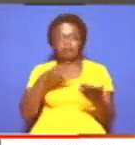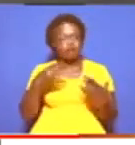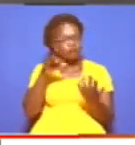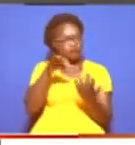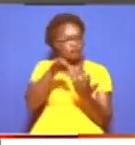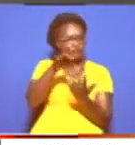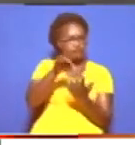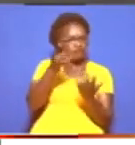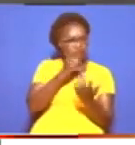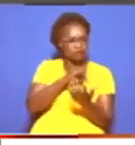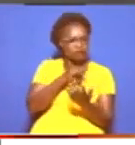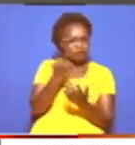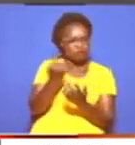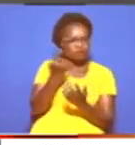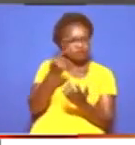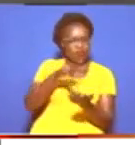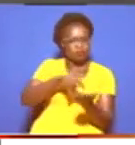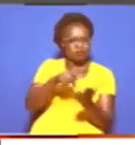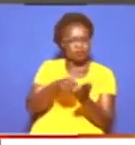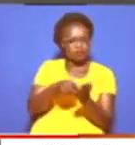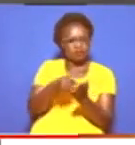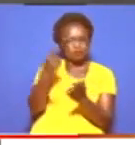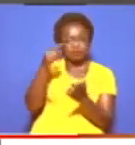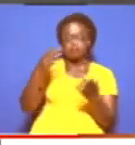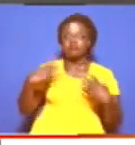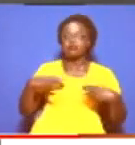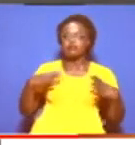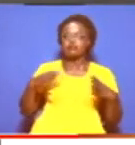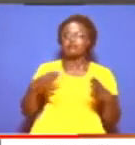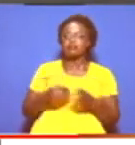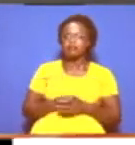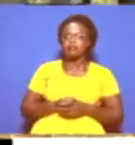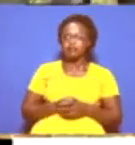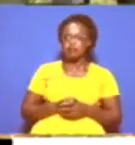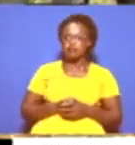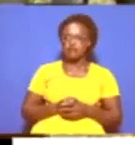can only be a project for the people.